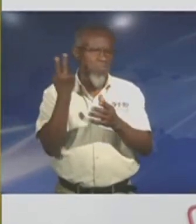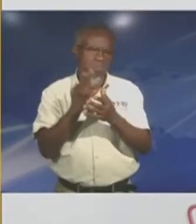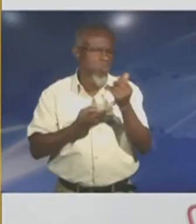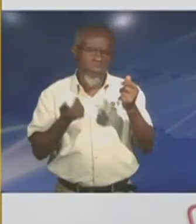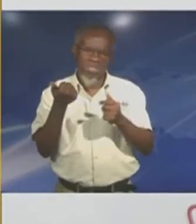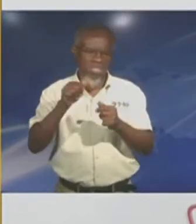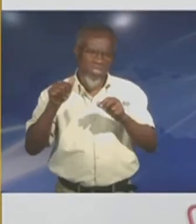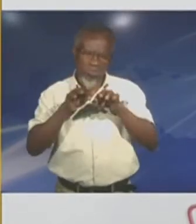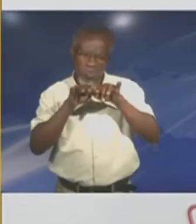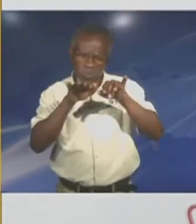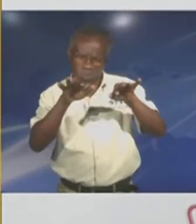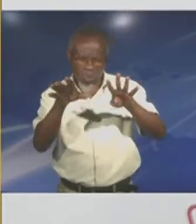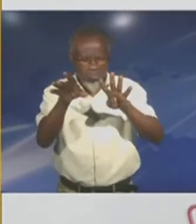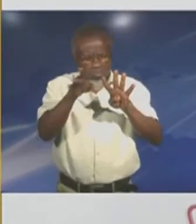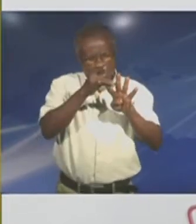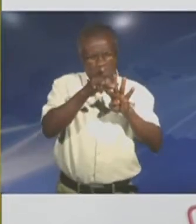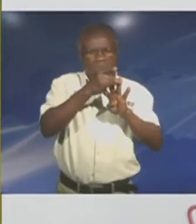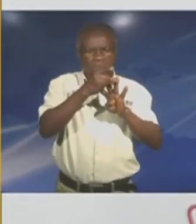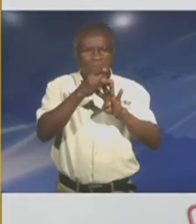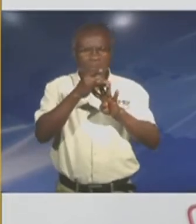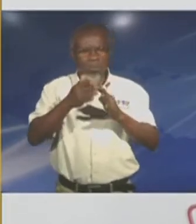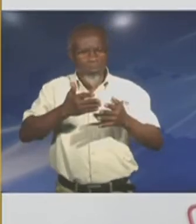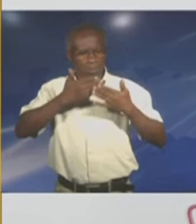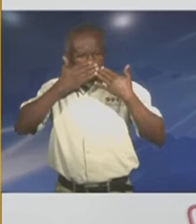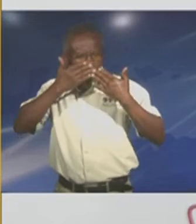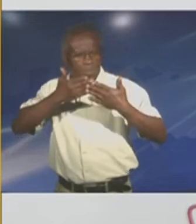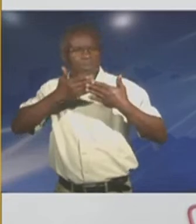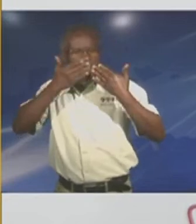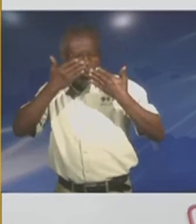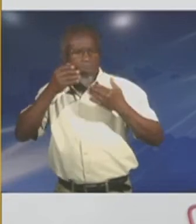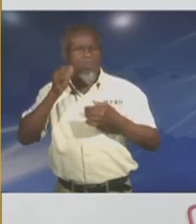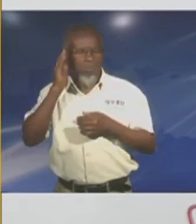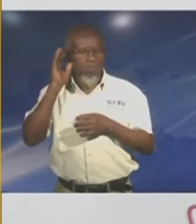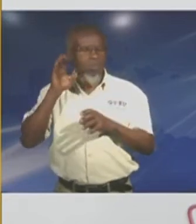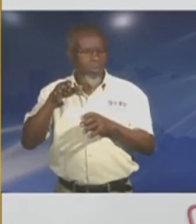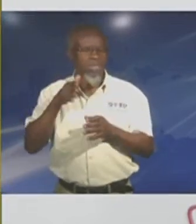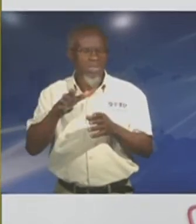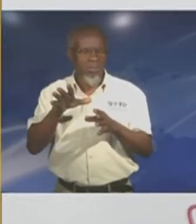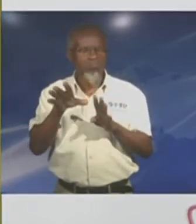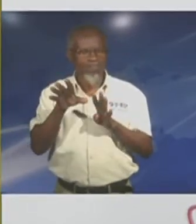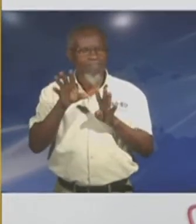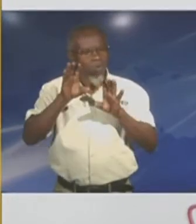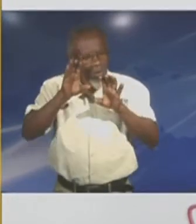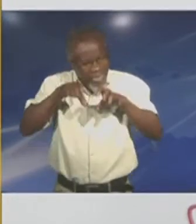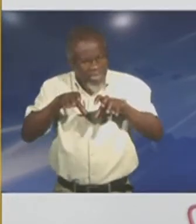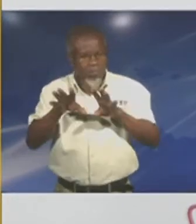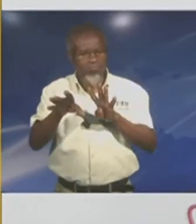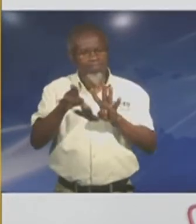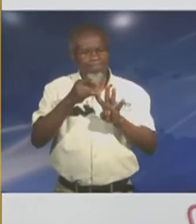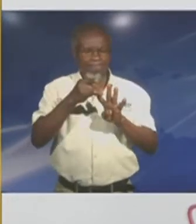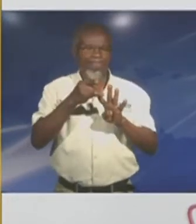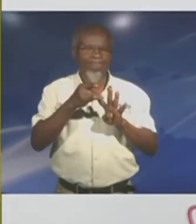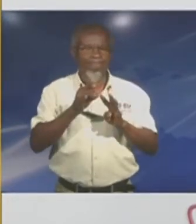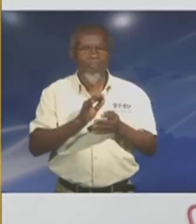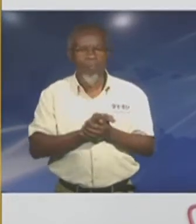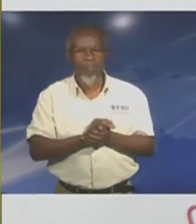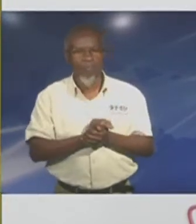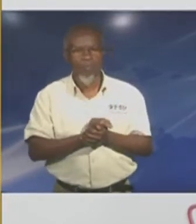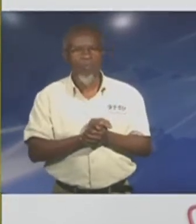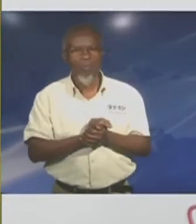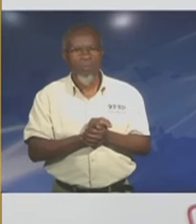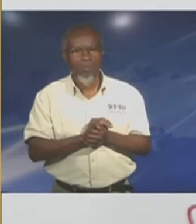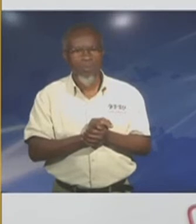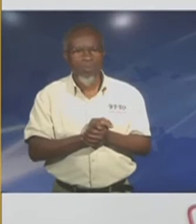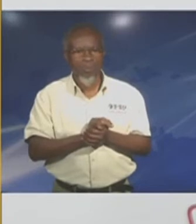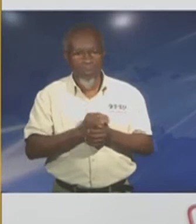respiratory. And by the same token, the adherence to the public health recommendations will have the reverse effect